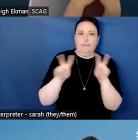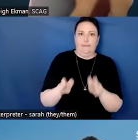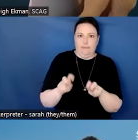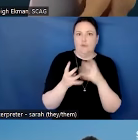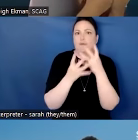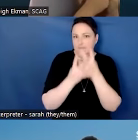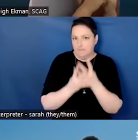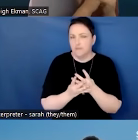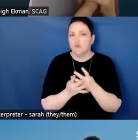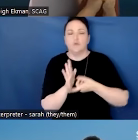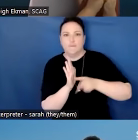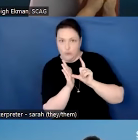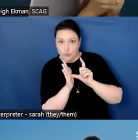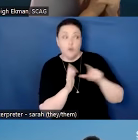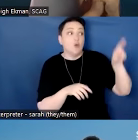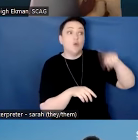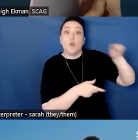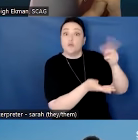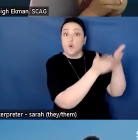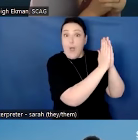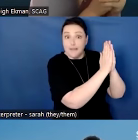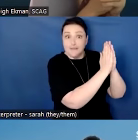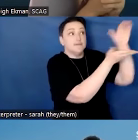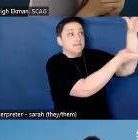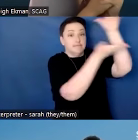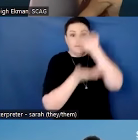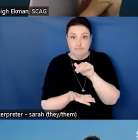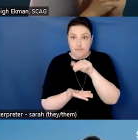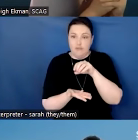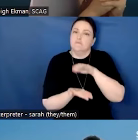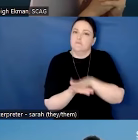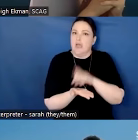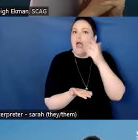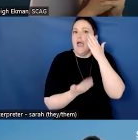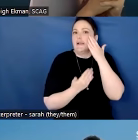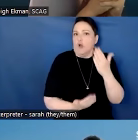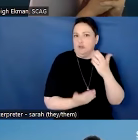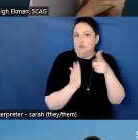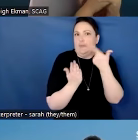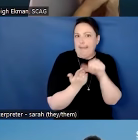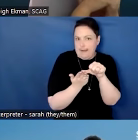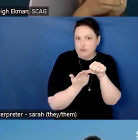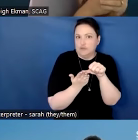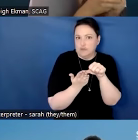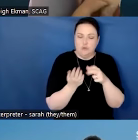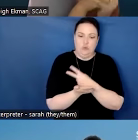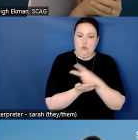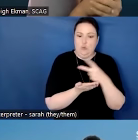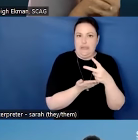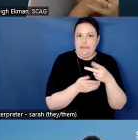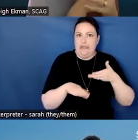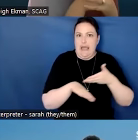When we receive these requests, we log and write acknowledgement letters within 2 weeks of receipt so that the agency